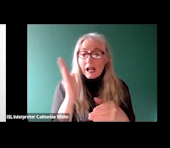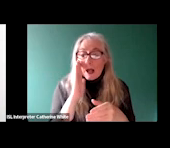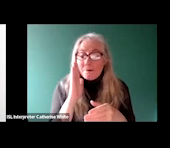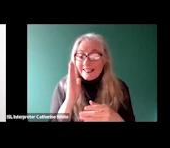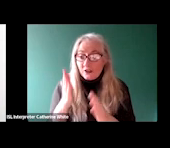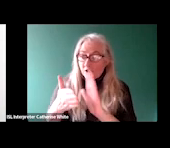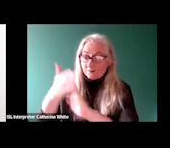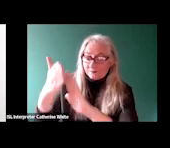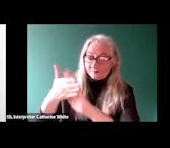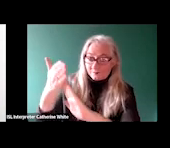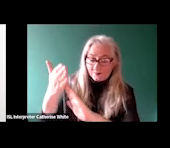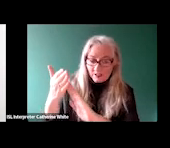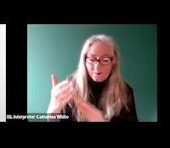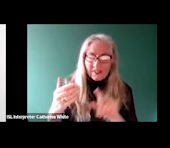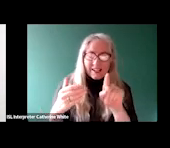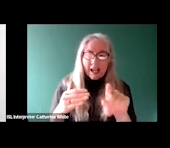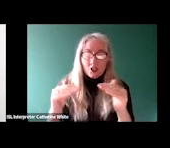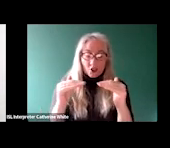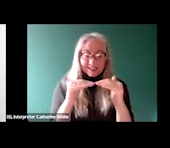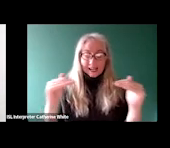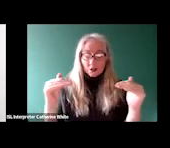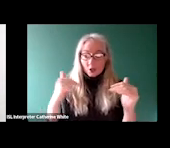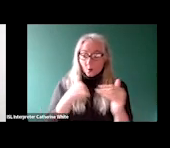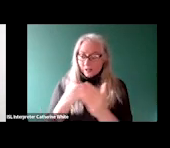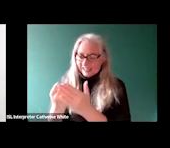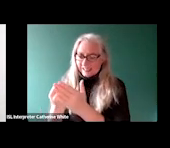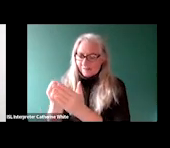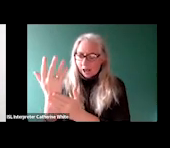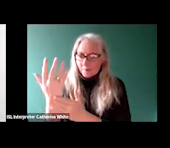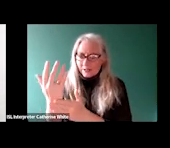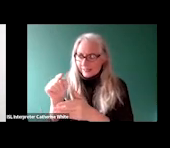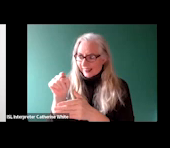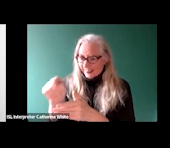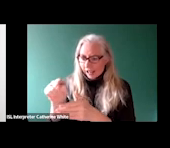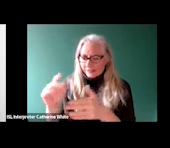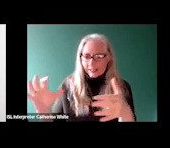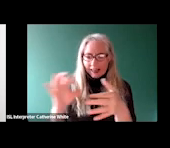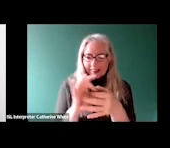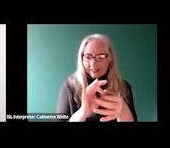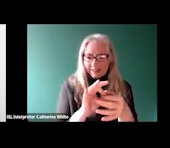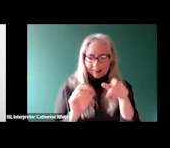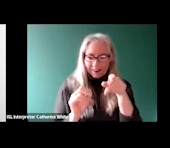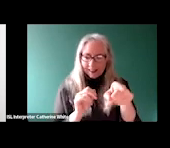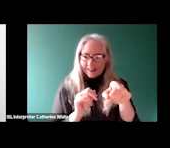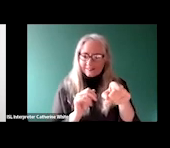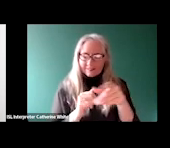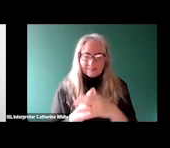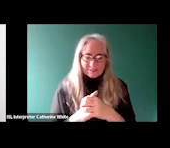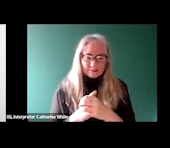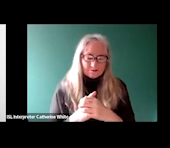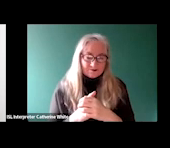where the standard that we're developing in many ways plugs in. Next slide.